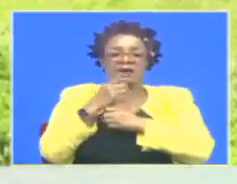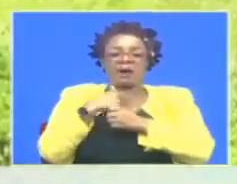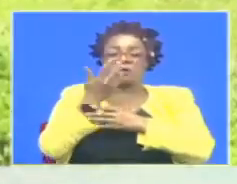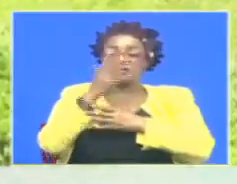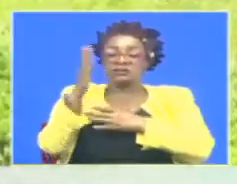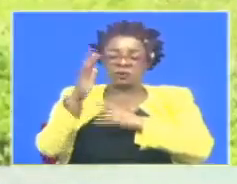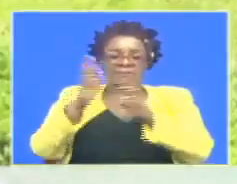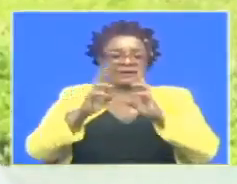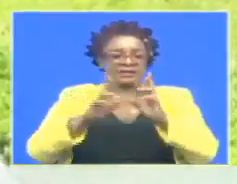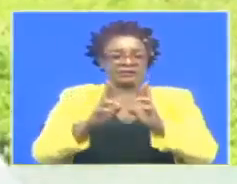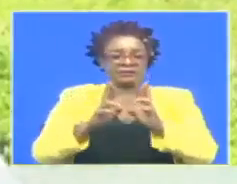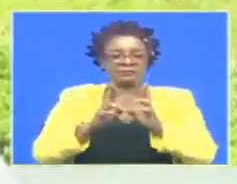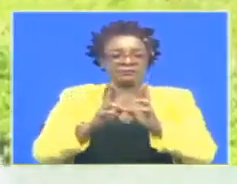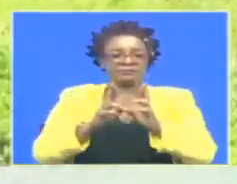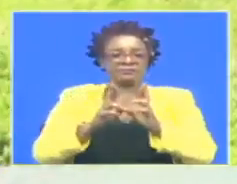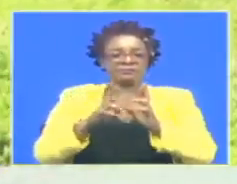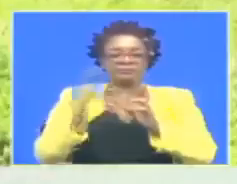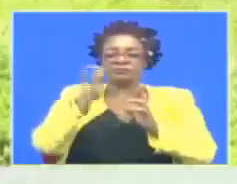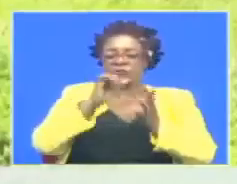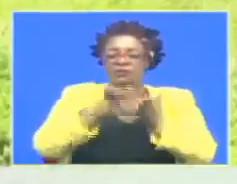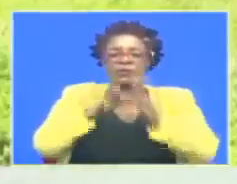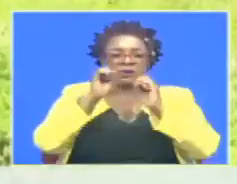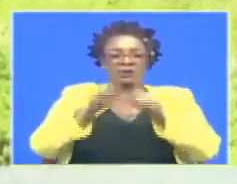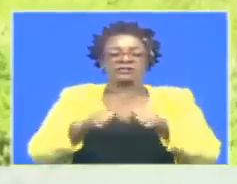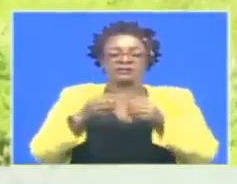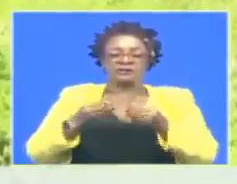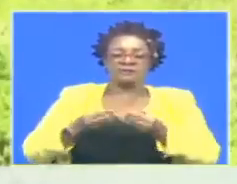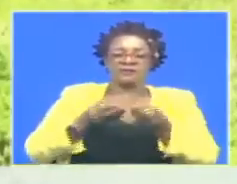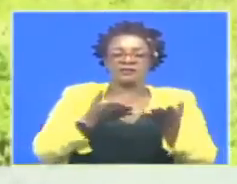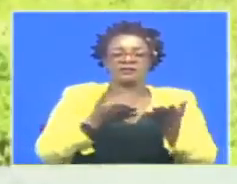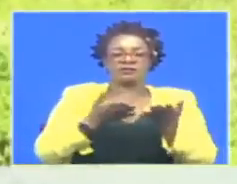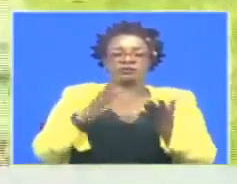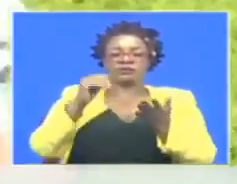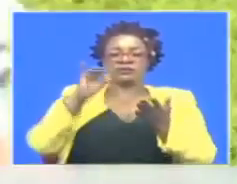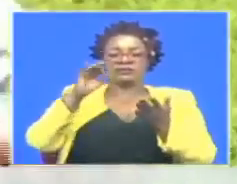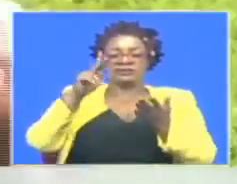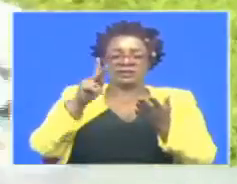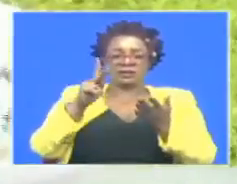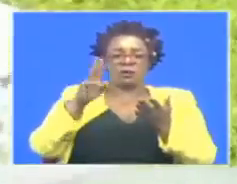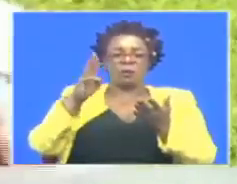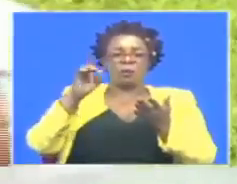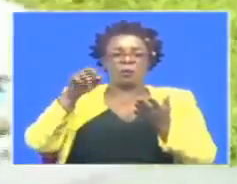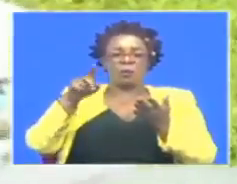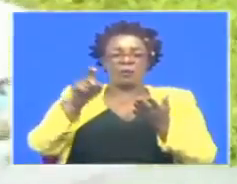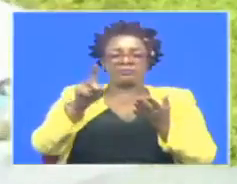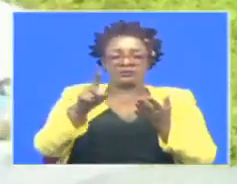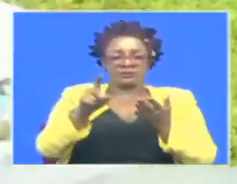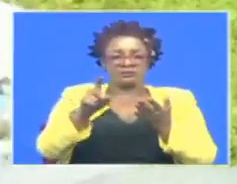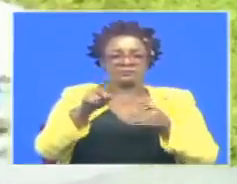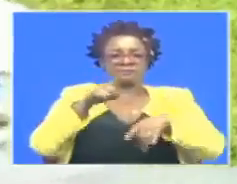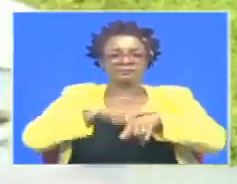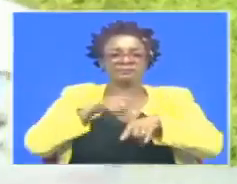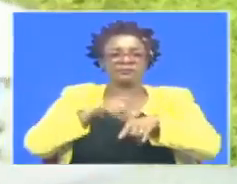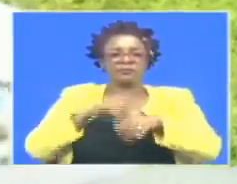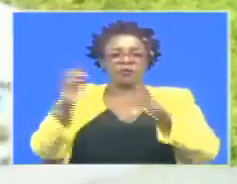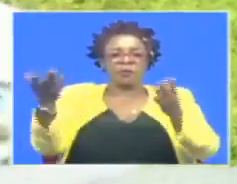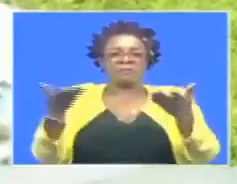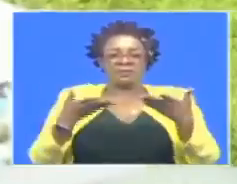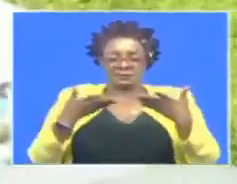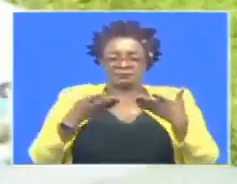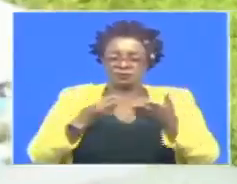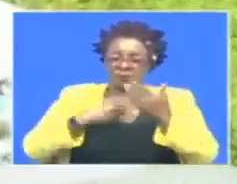ready, so that we feed to the silkworms. The moment you bring the cocoons to us, we pay